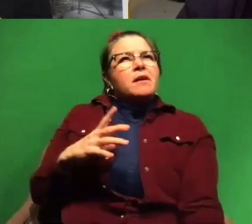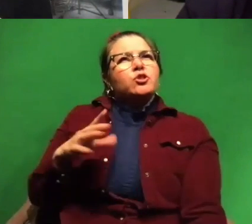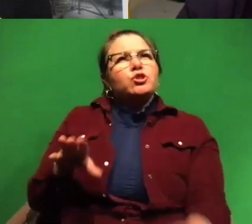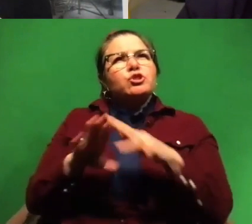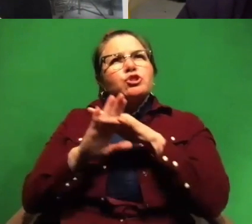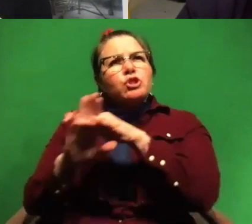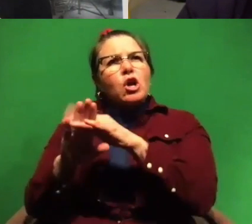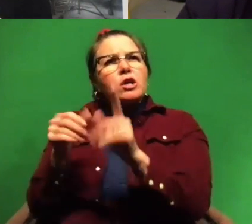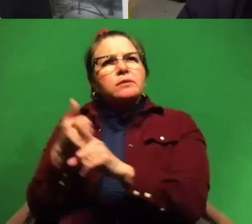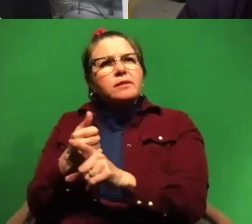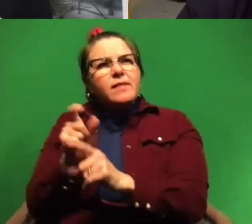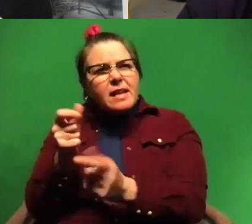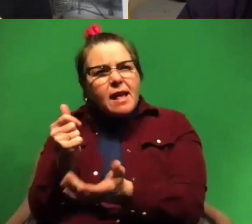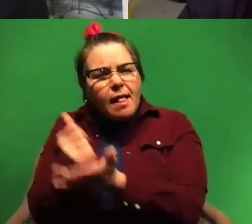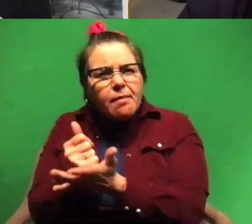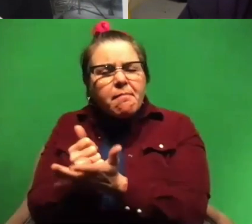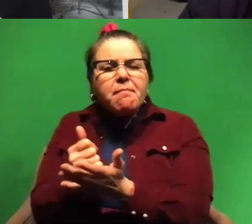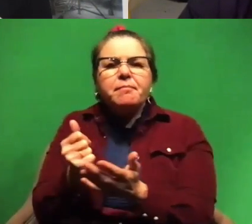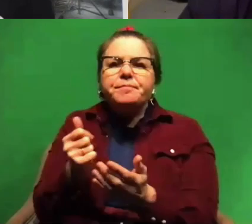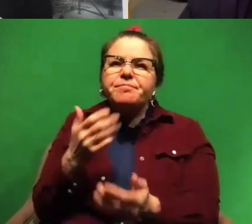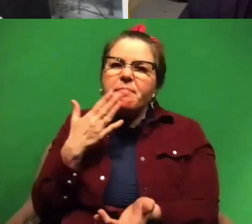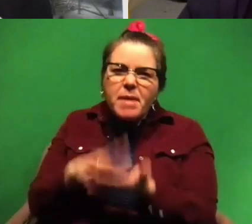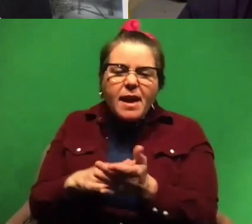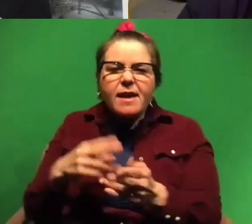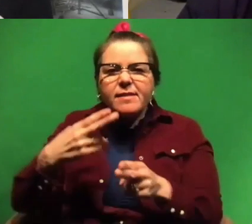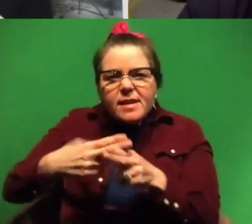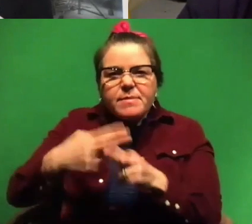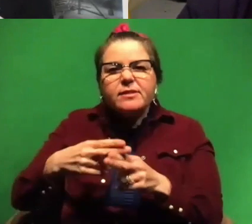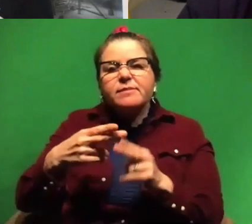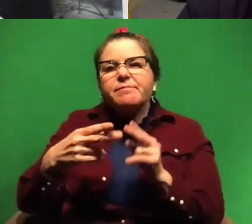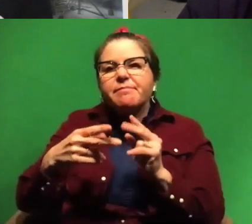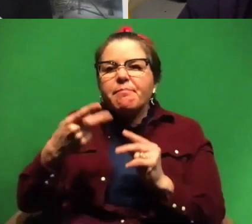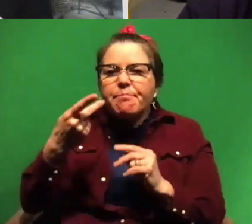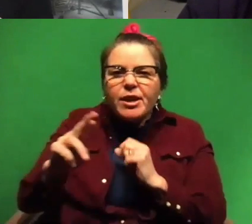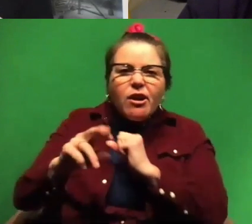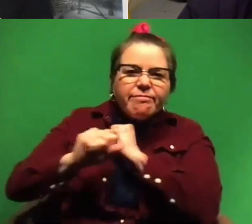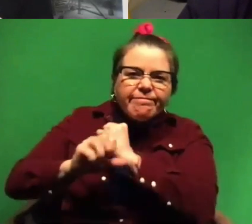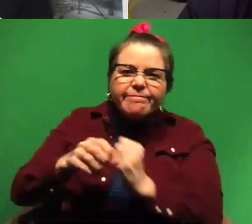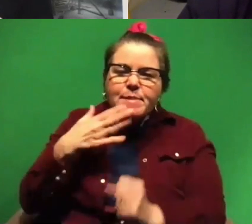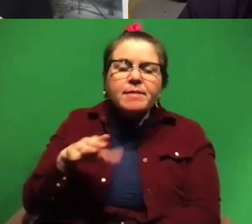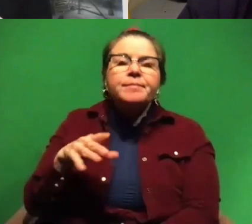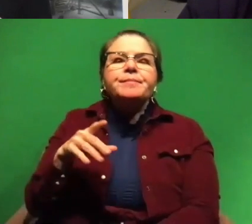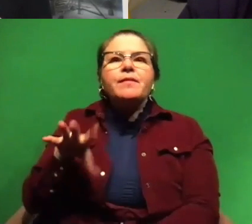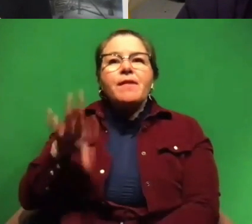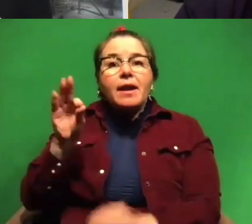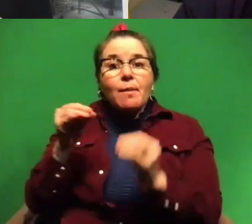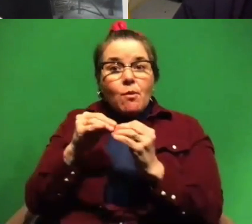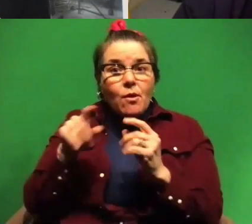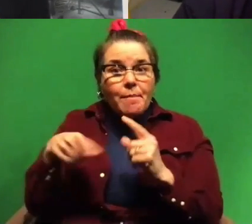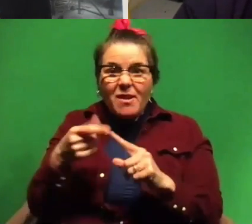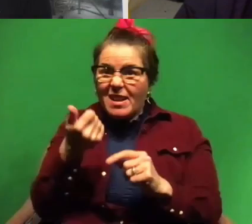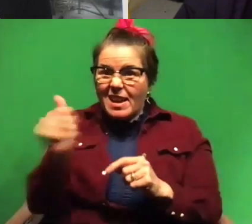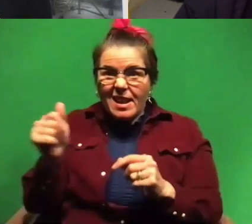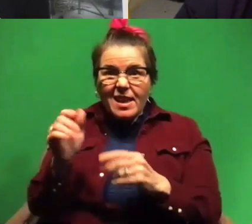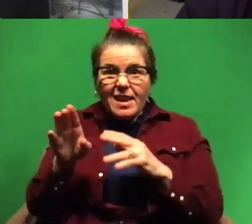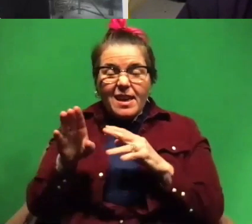really, really need some help. You know, they have a really bad image, bad PR. So if we need to find out more about any animal and change